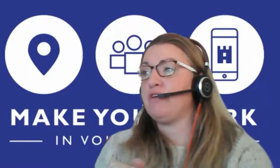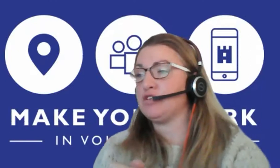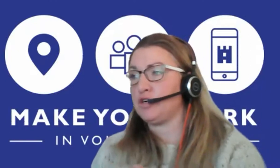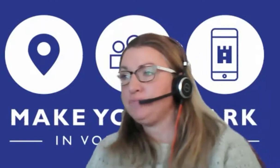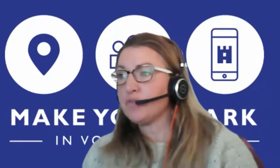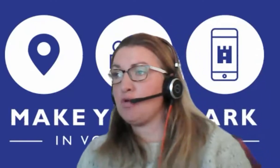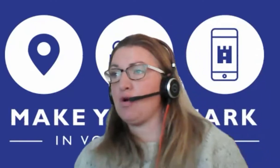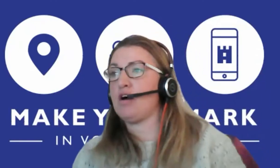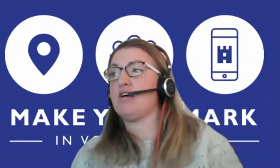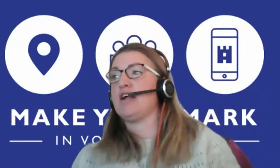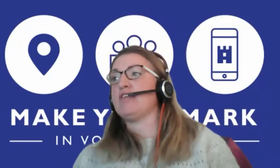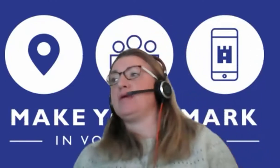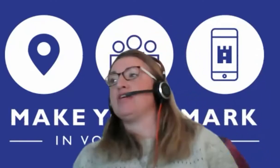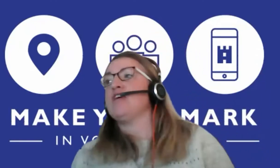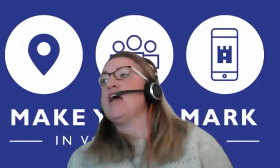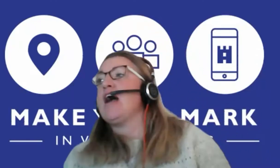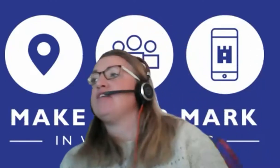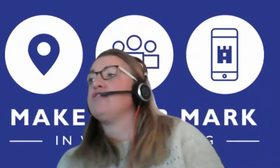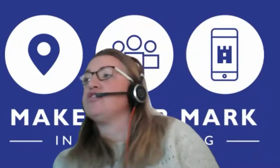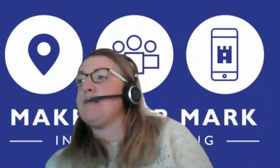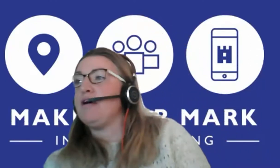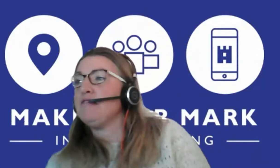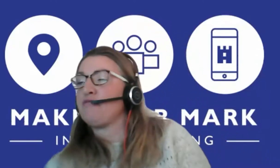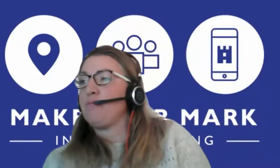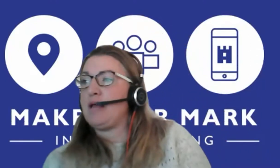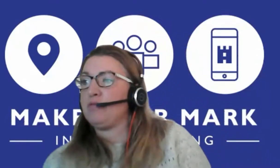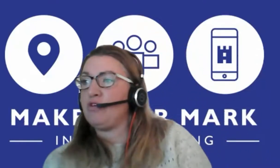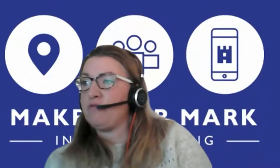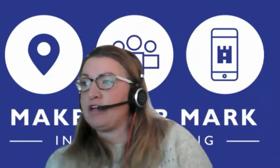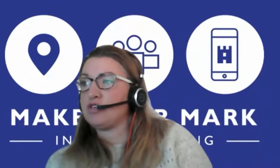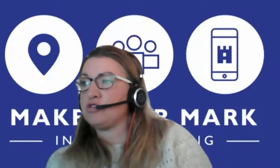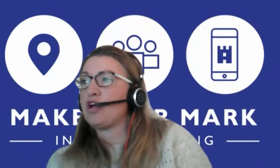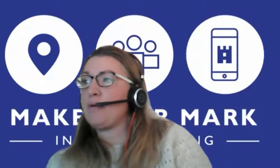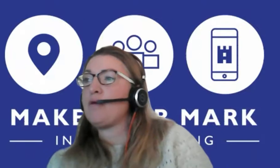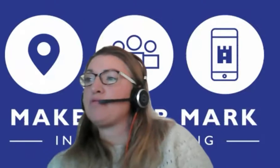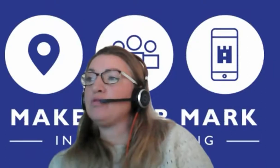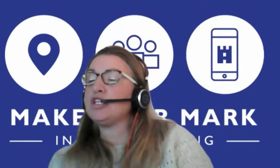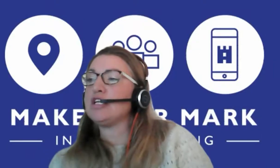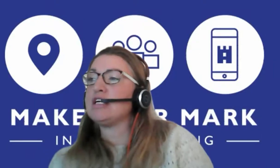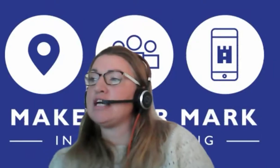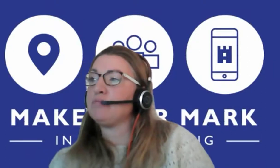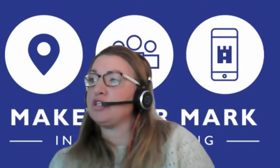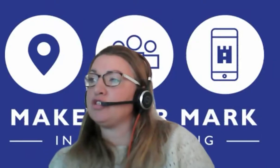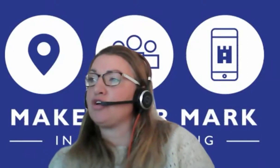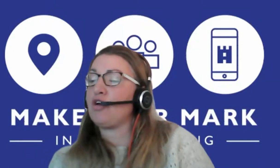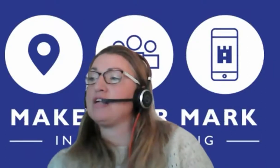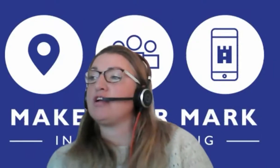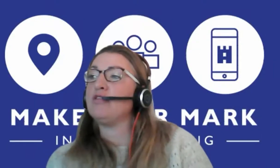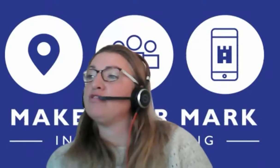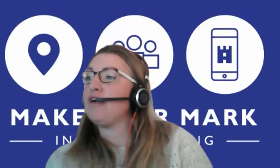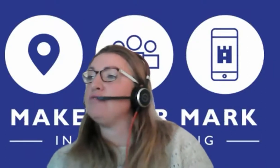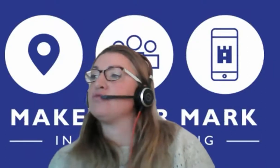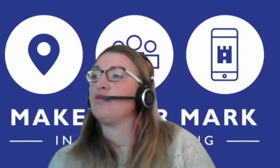to Adventure, who are our next speakers, and it's Gemma from Able to Adventure talking about approaches and adaptations to